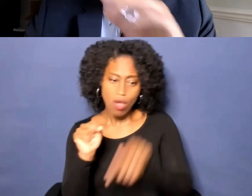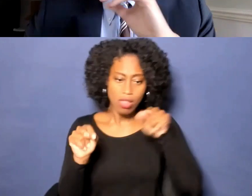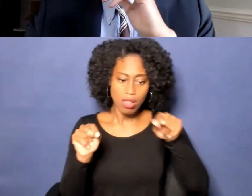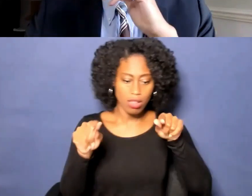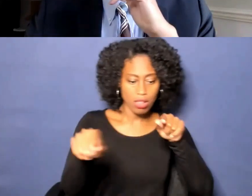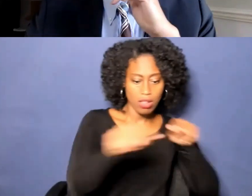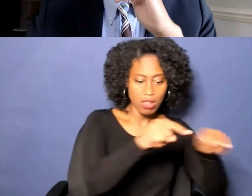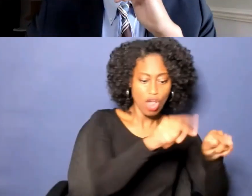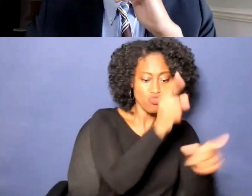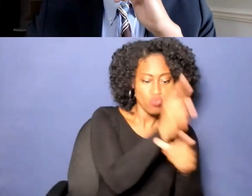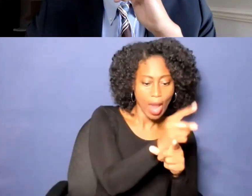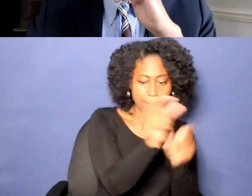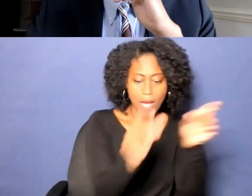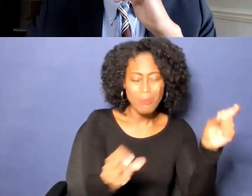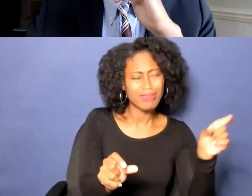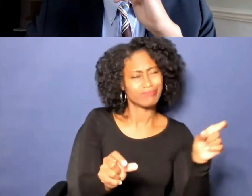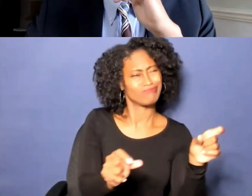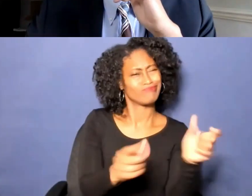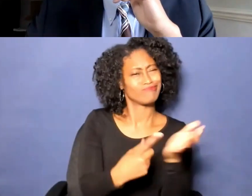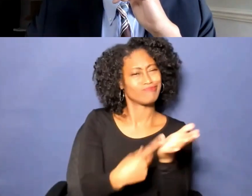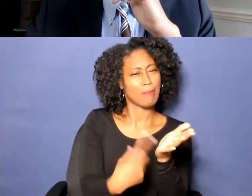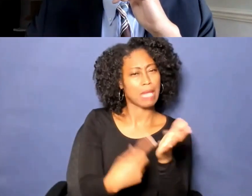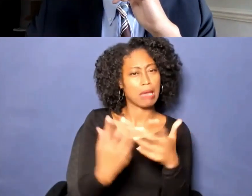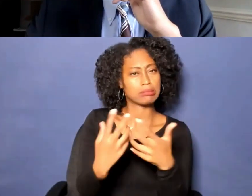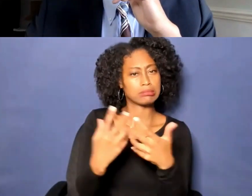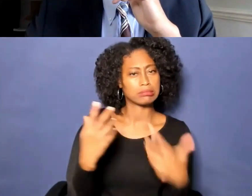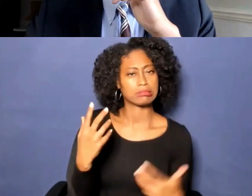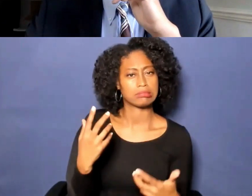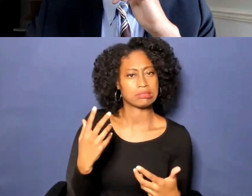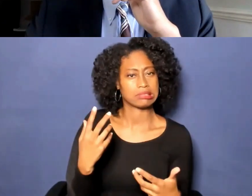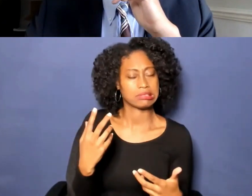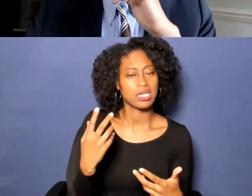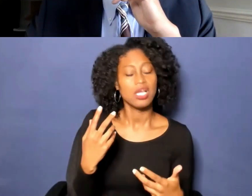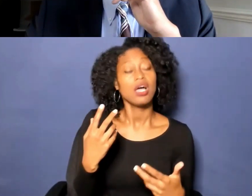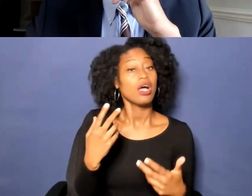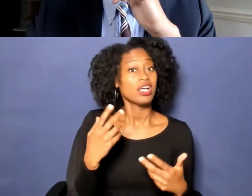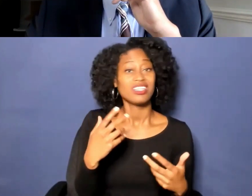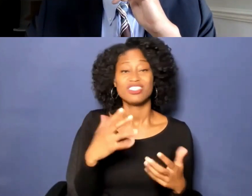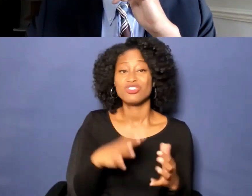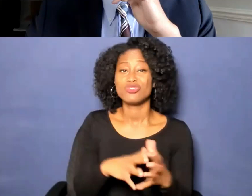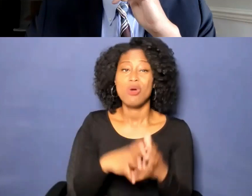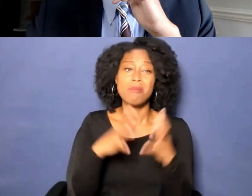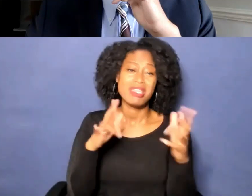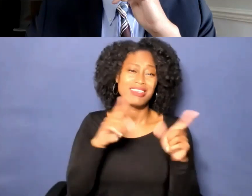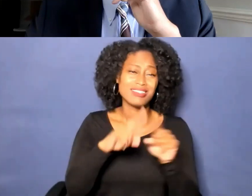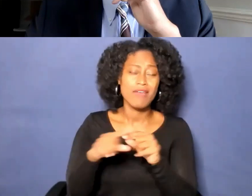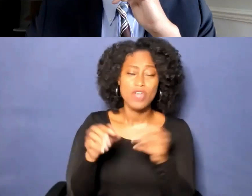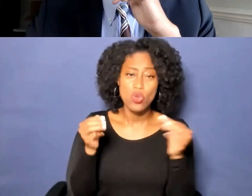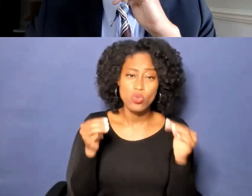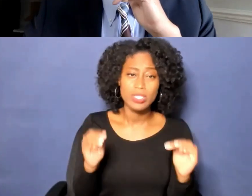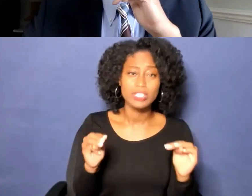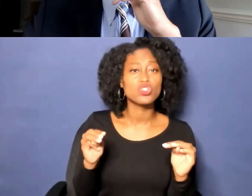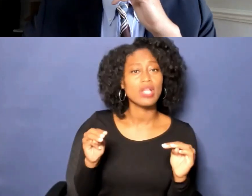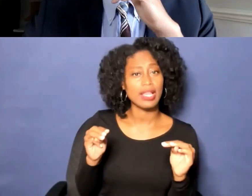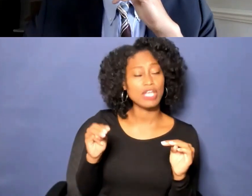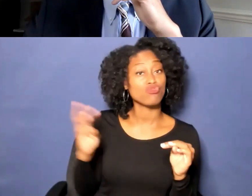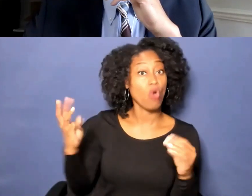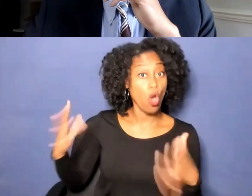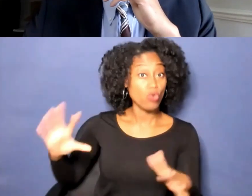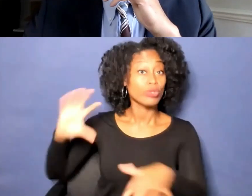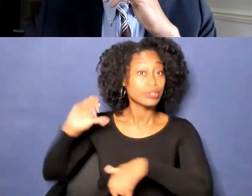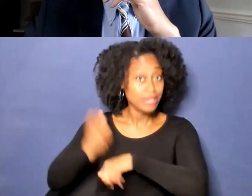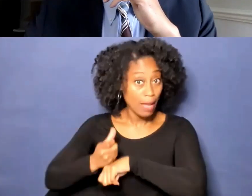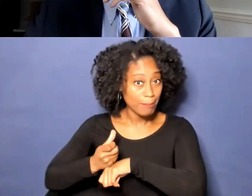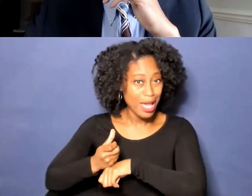time figure it out. And there's a whole series of different kinds of methodologies that you want to employ to